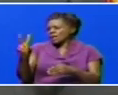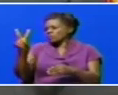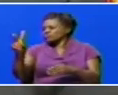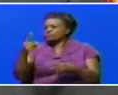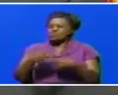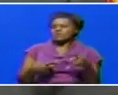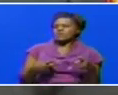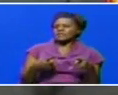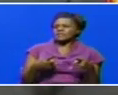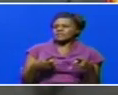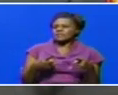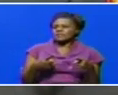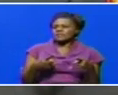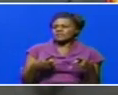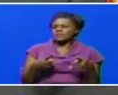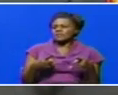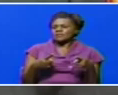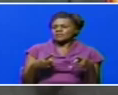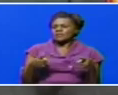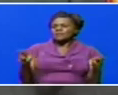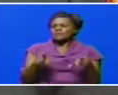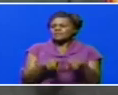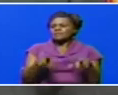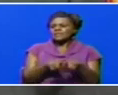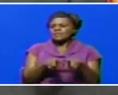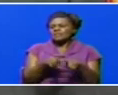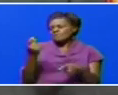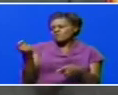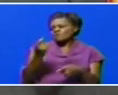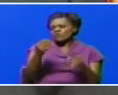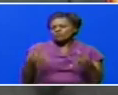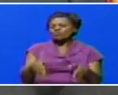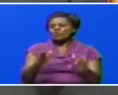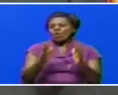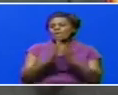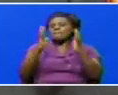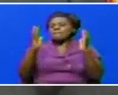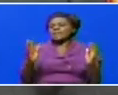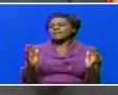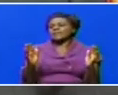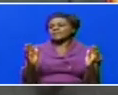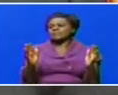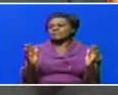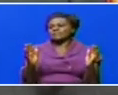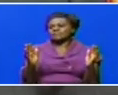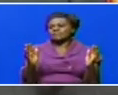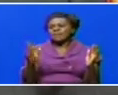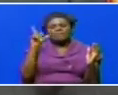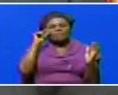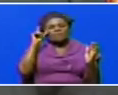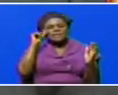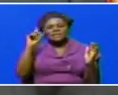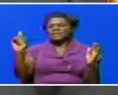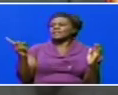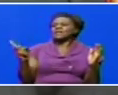roads which were launched across the country. And apart from that, also there are some few roads which are major kind of roads in Mombasa,